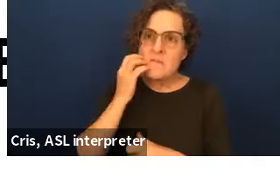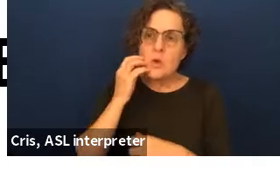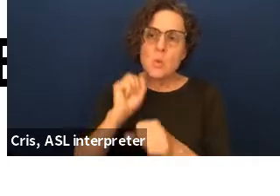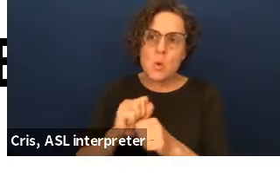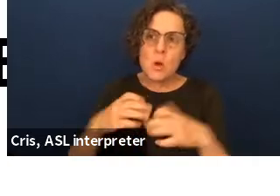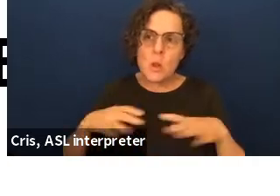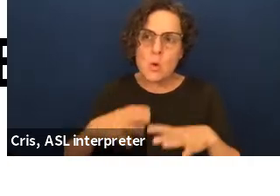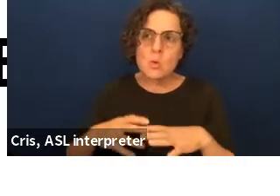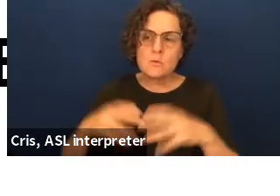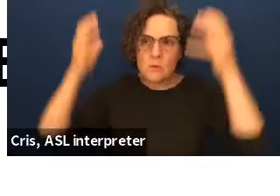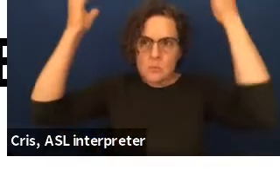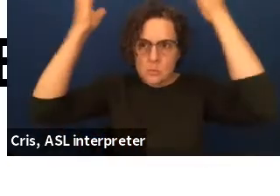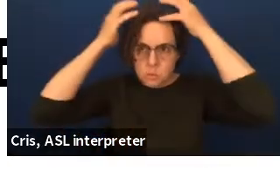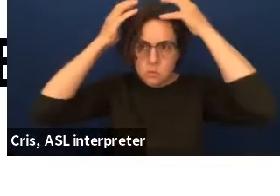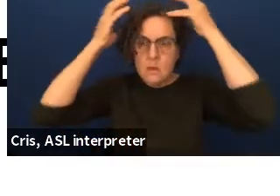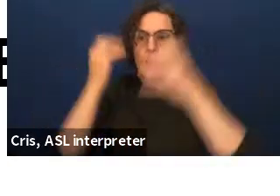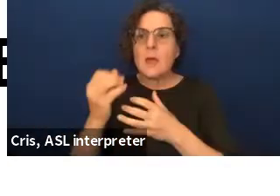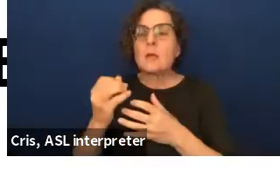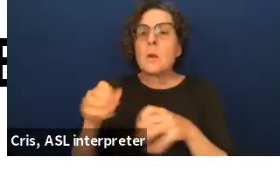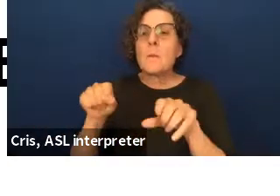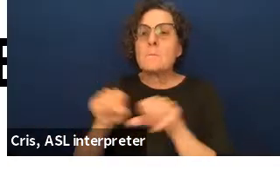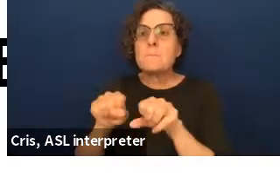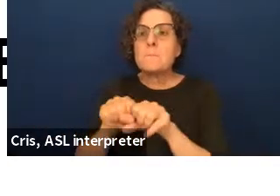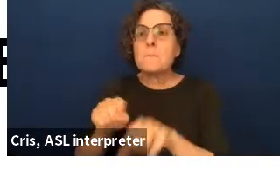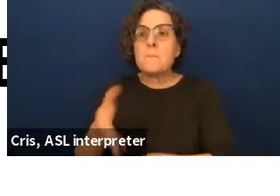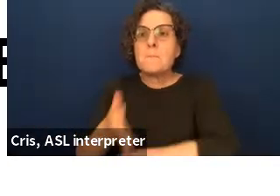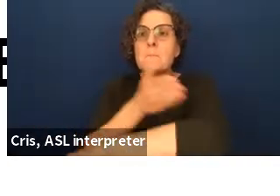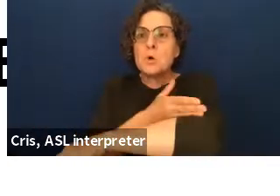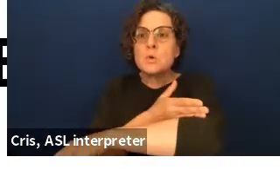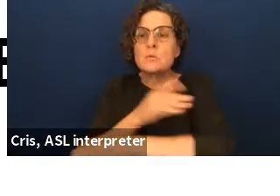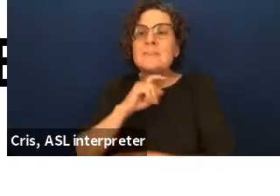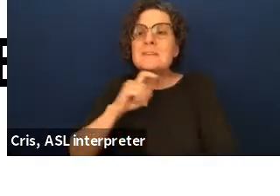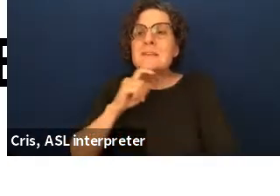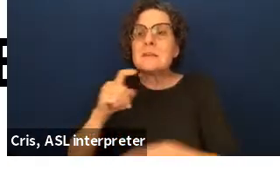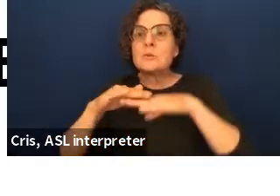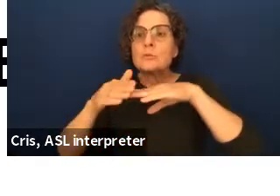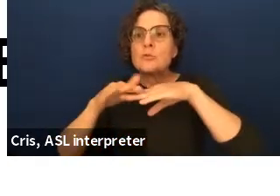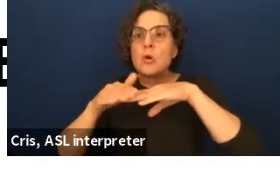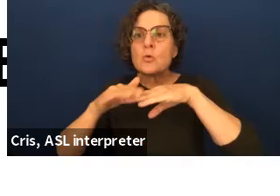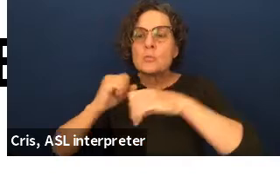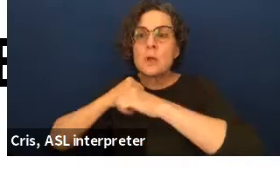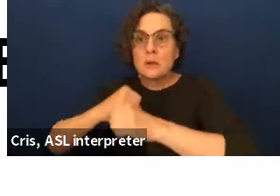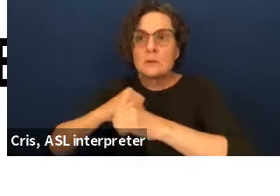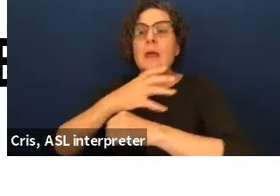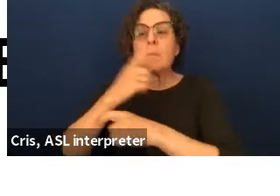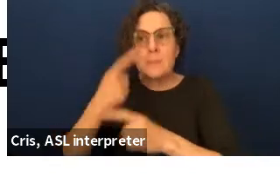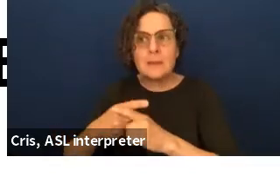boots, and because there's some big equipment that makes a lot of noise, they have to have hearing protection as